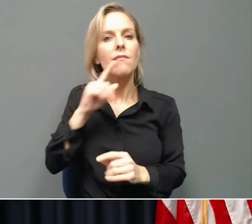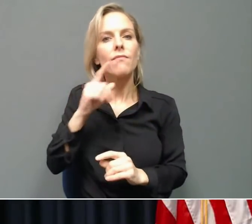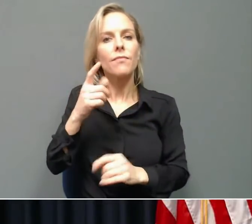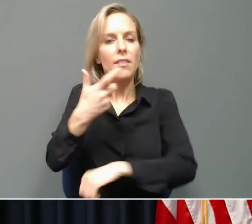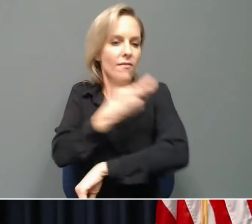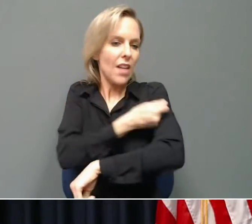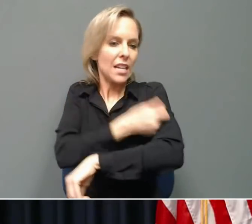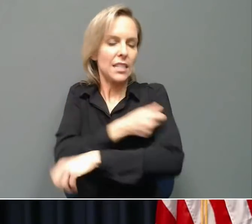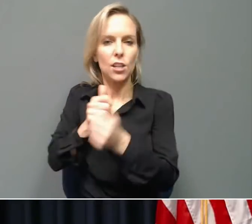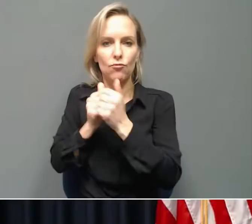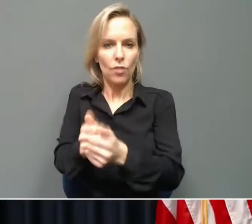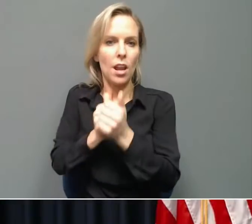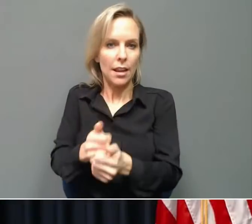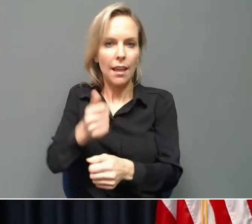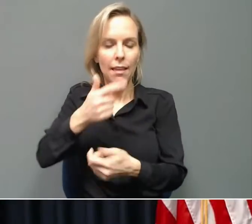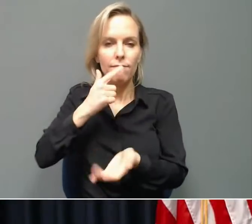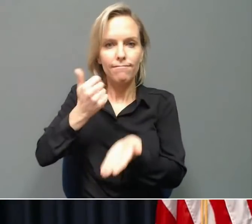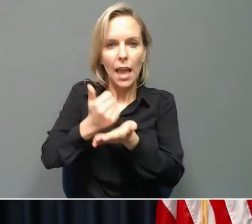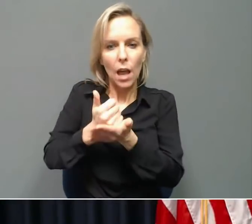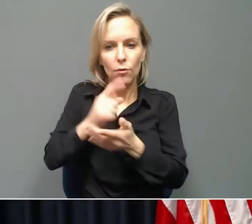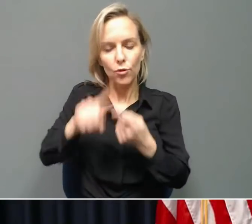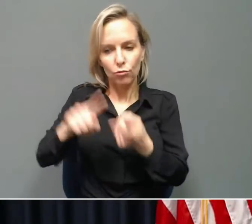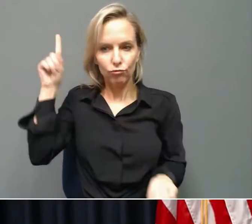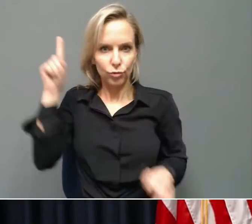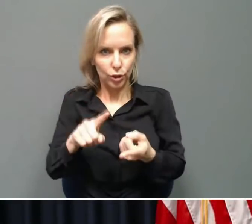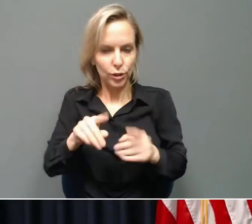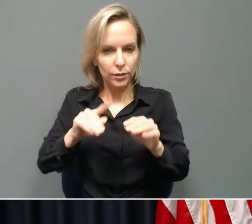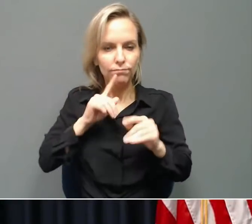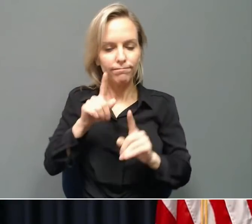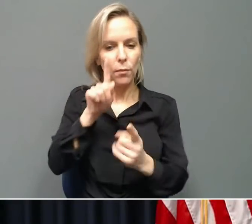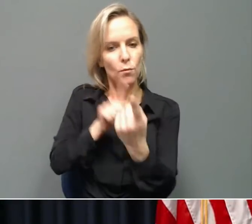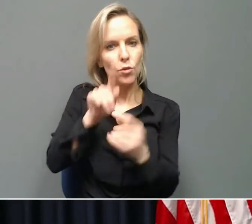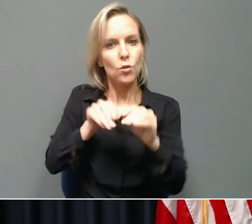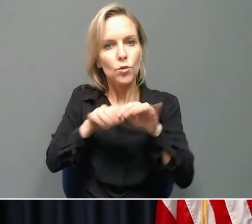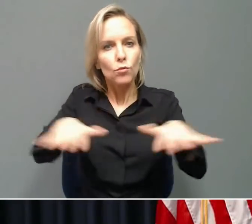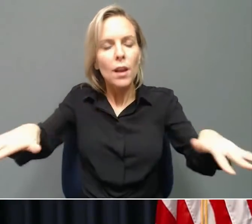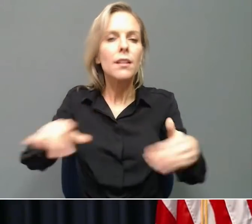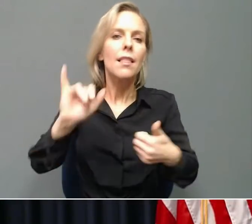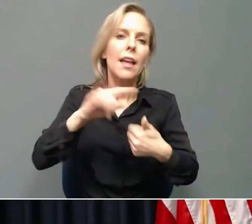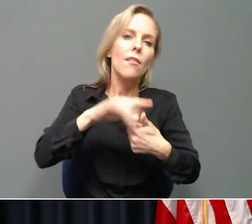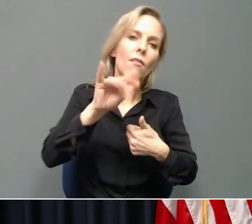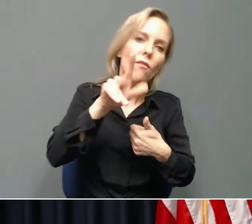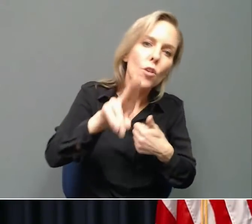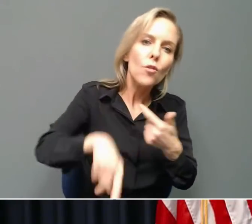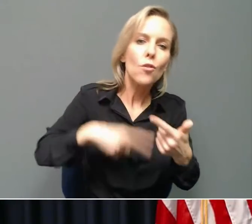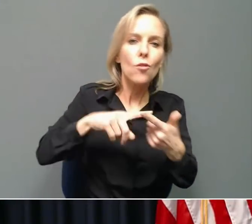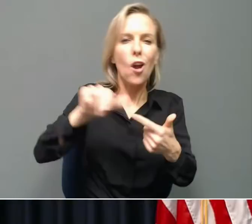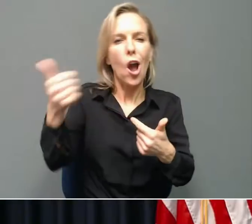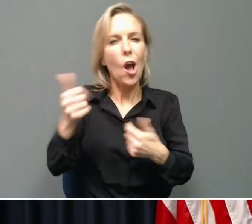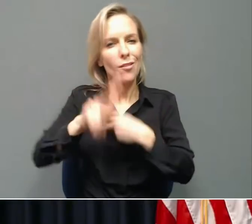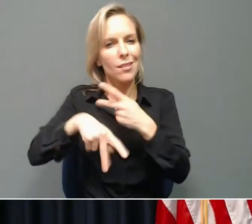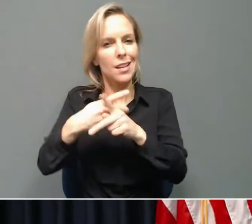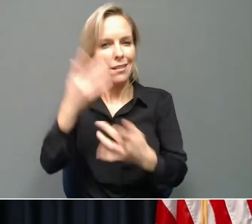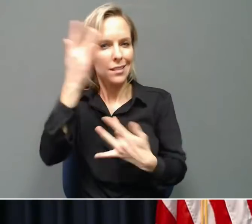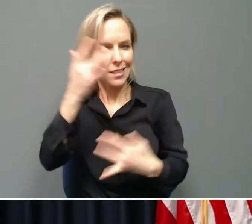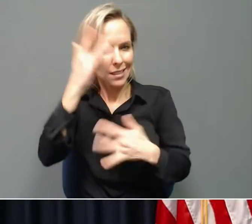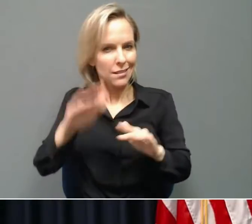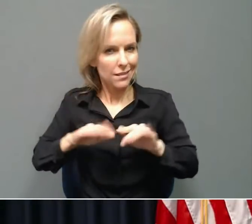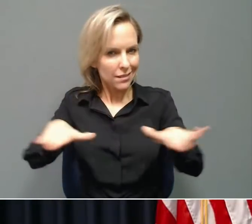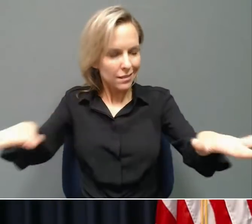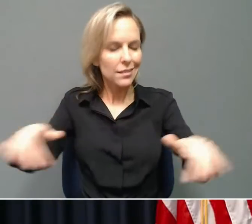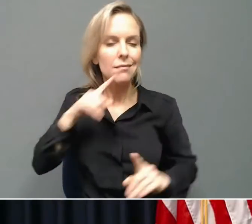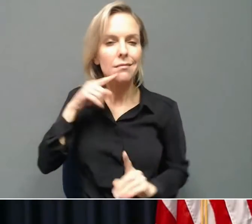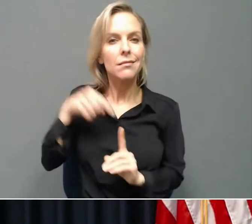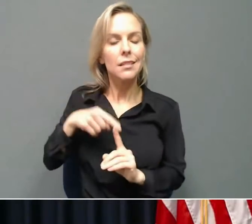person-to-person spread of COVID-19, the flu, or other viruses and infectious diseases. The sensors will be placed at key points of